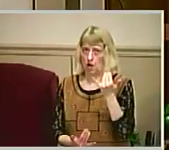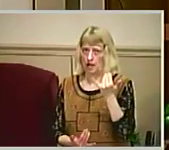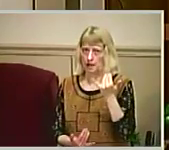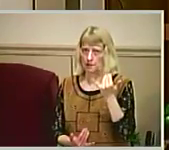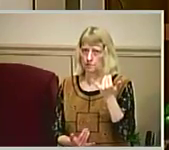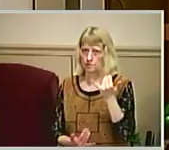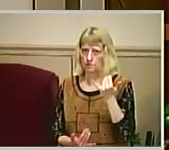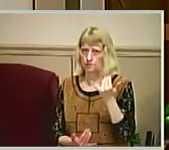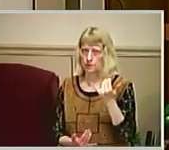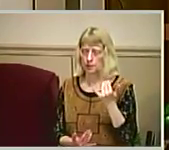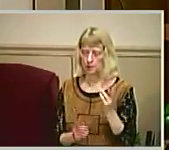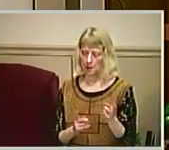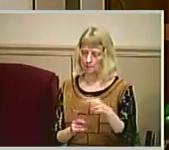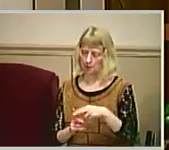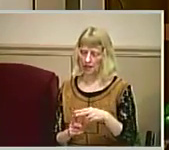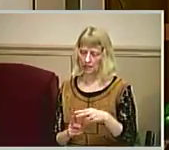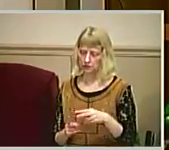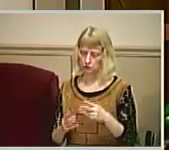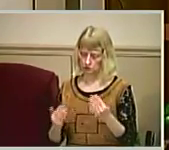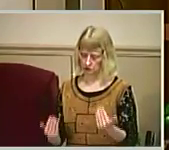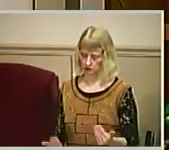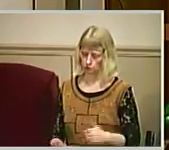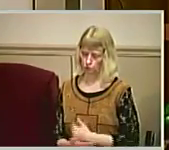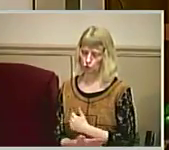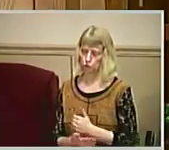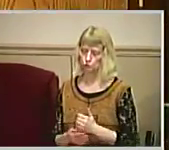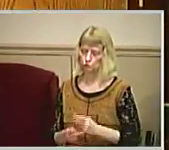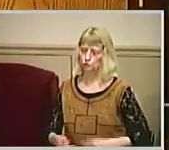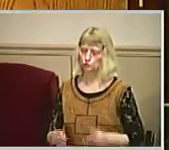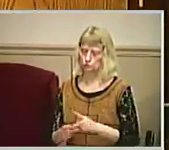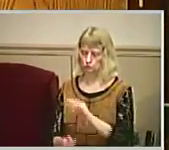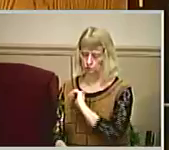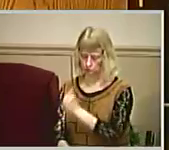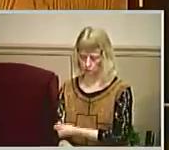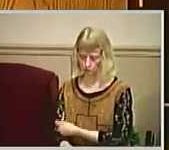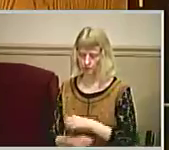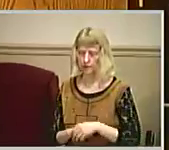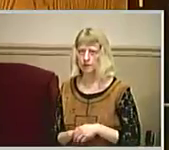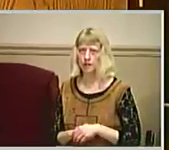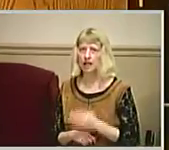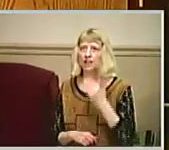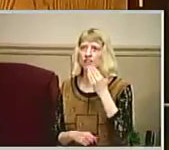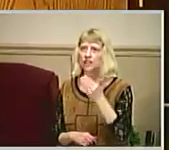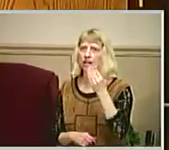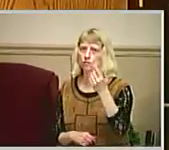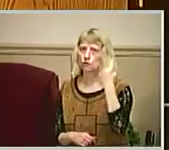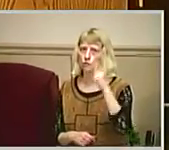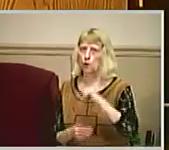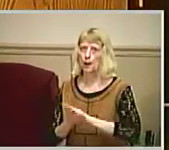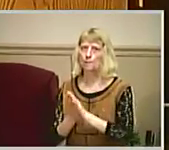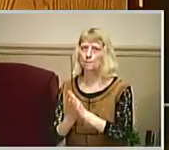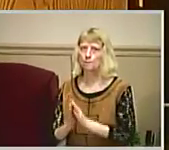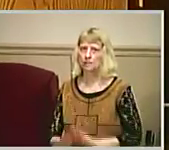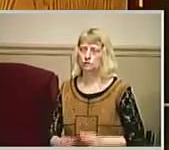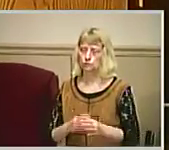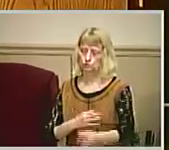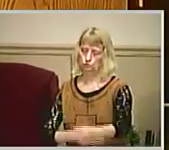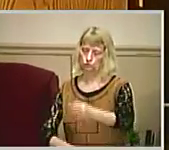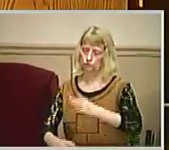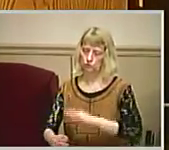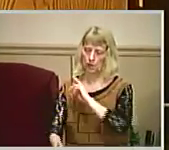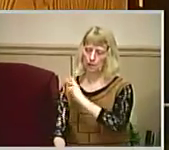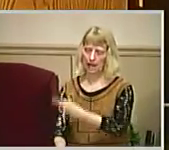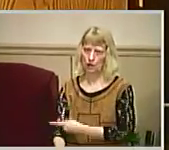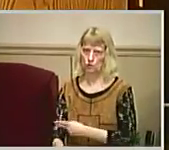and even apply it to this current administration. Number one, let's be thankful for a peaceable transition of